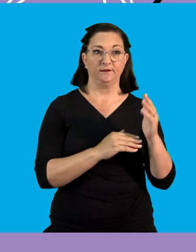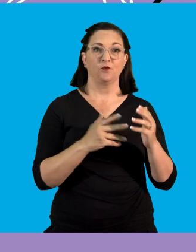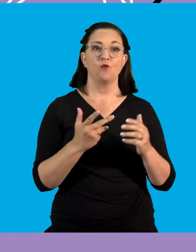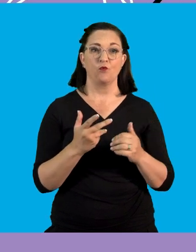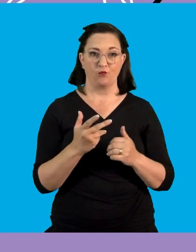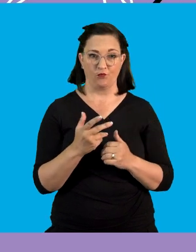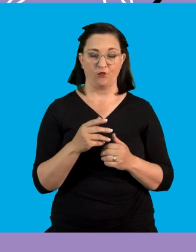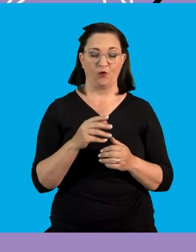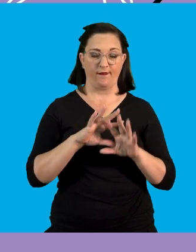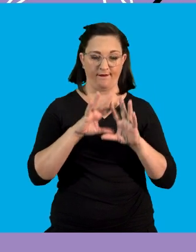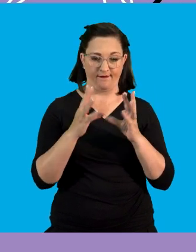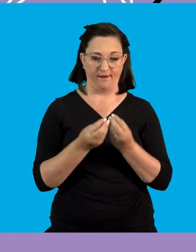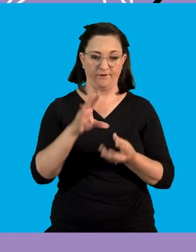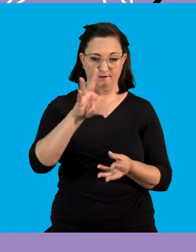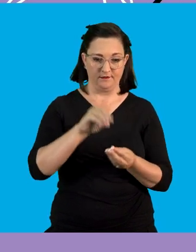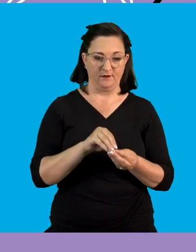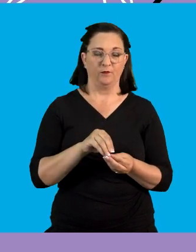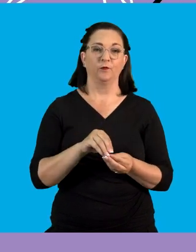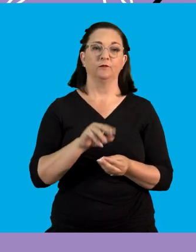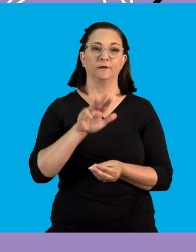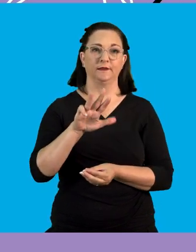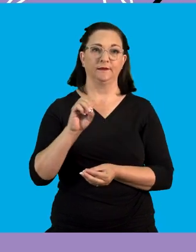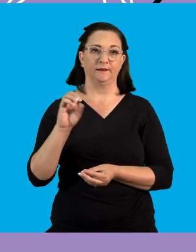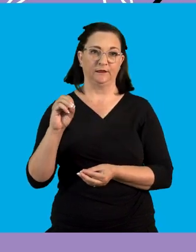of angles of a heptagon